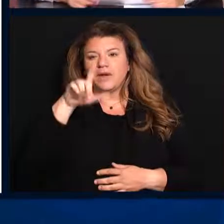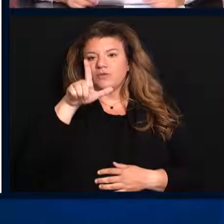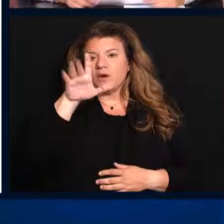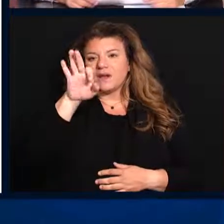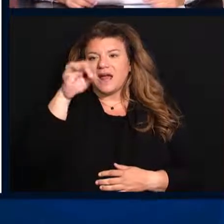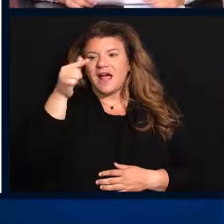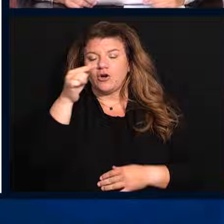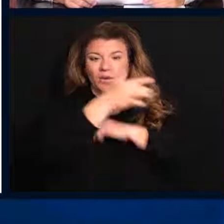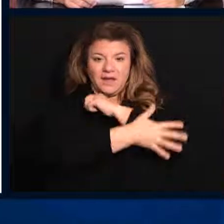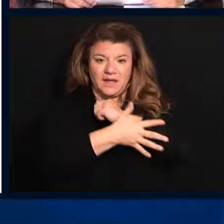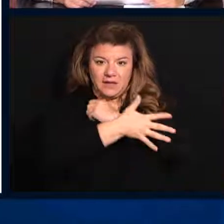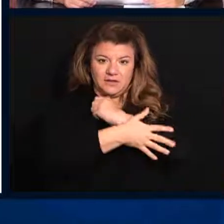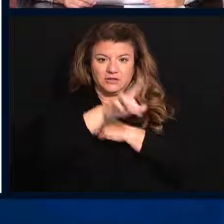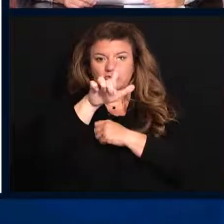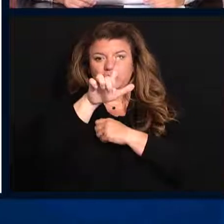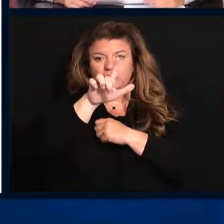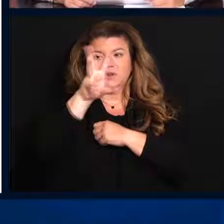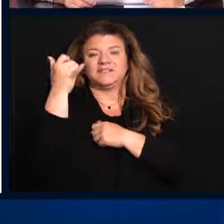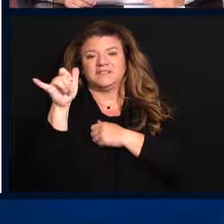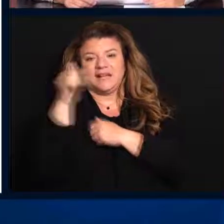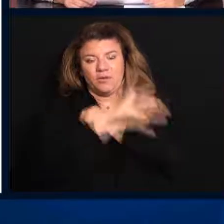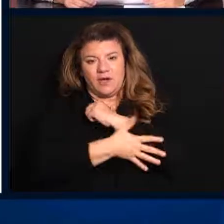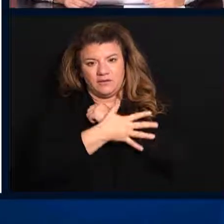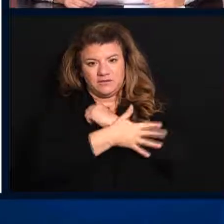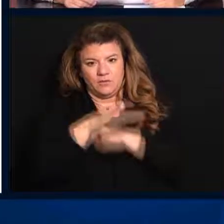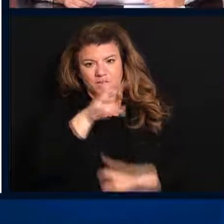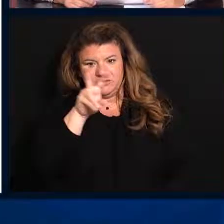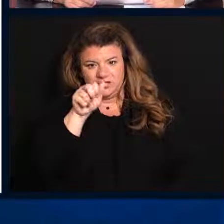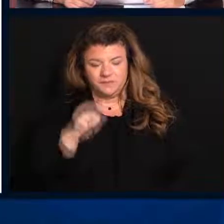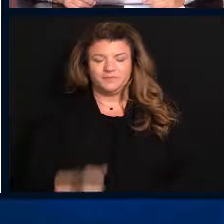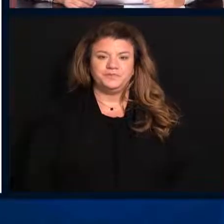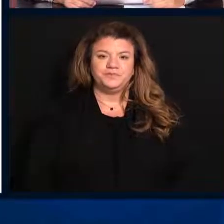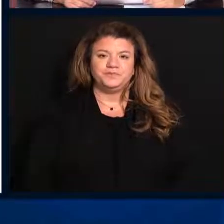counties and 26 yellow counties in West Virginia.